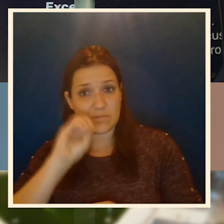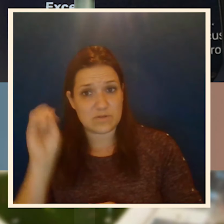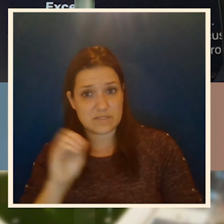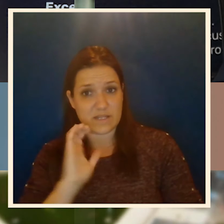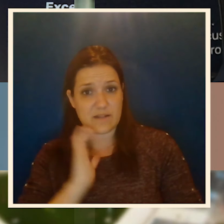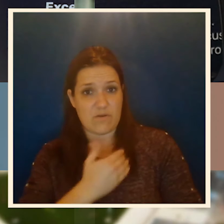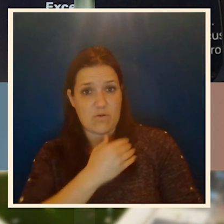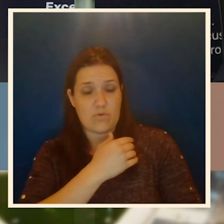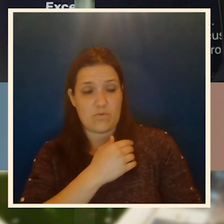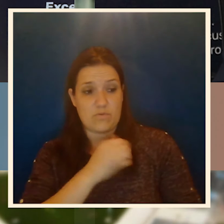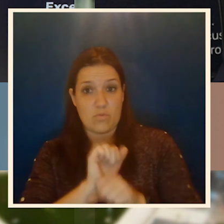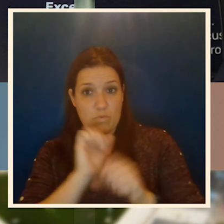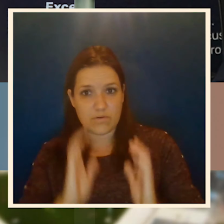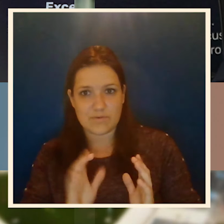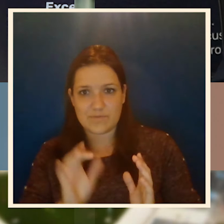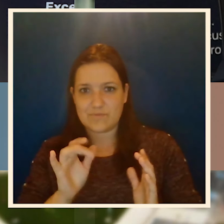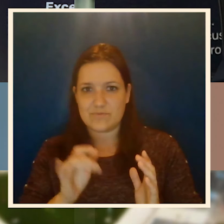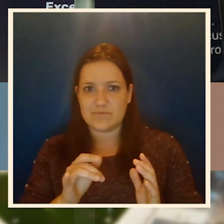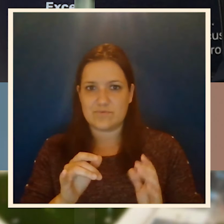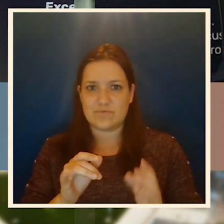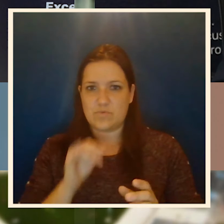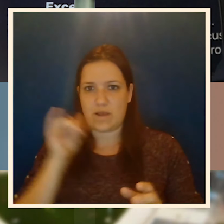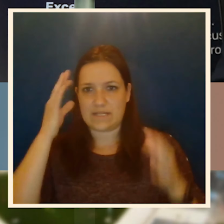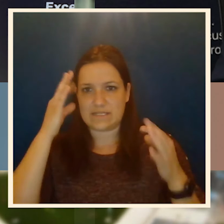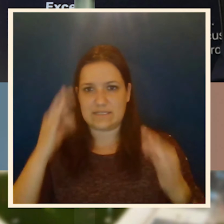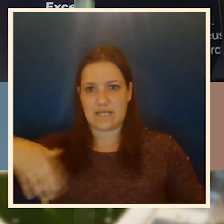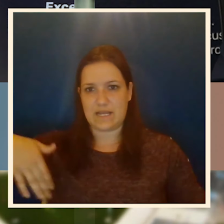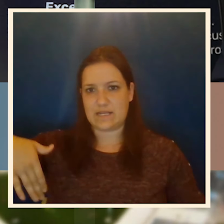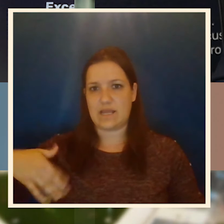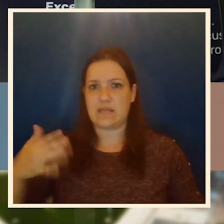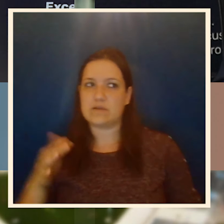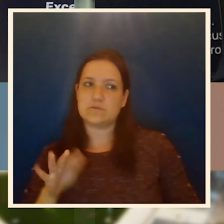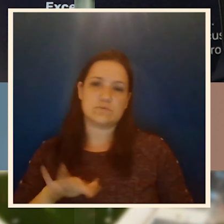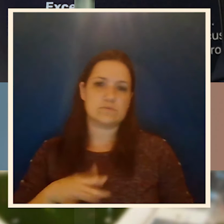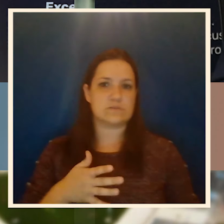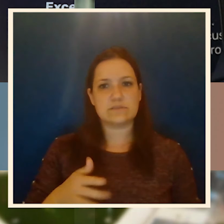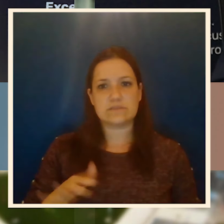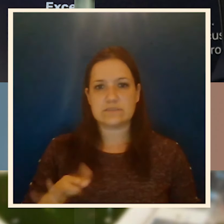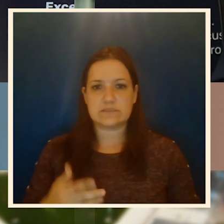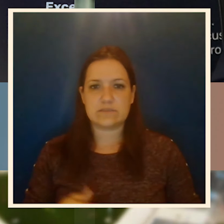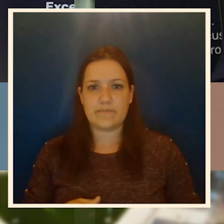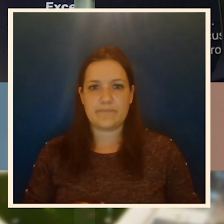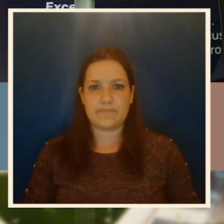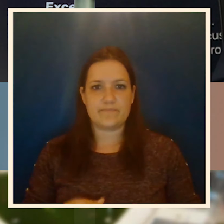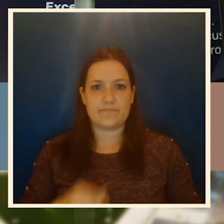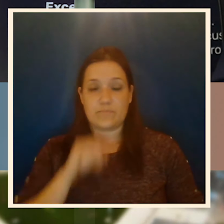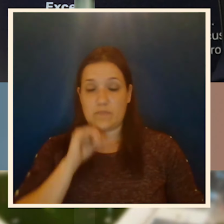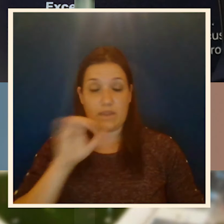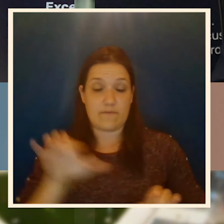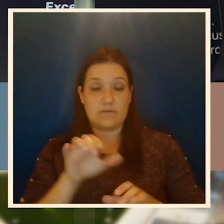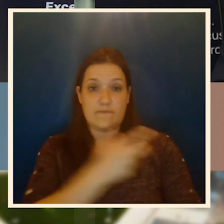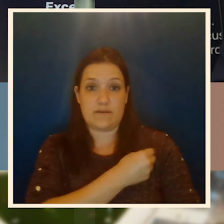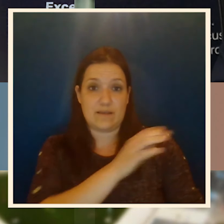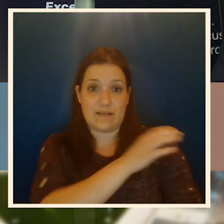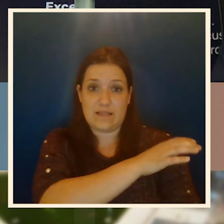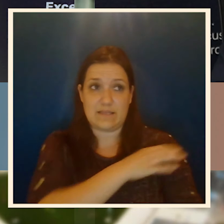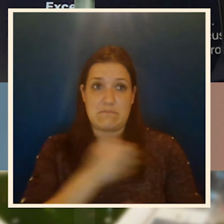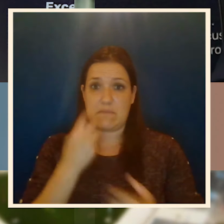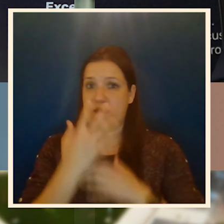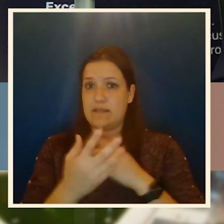is a couple thousand, that were still undecided. Mm-hmm. Now, we haven't run those vaccination clinics in many, many,